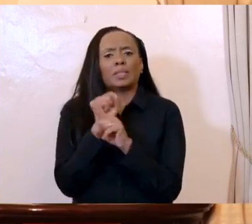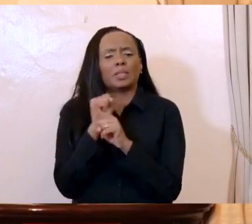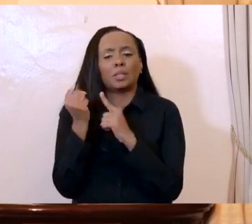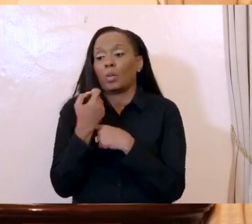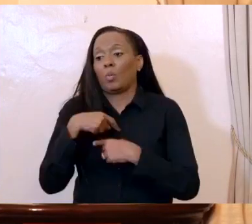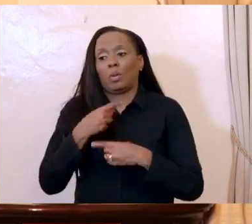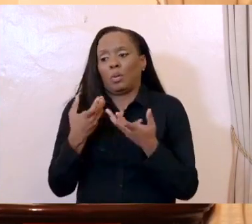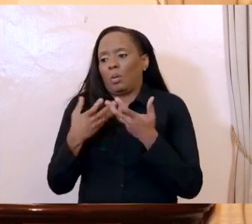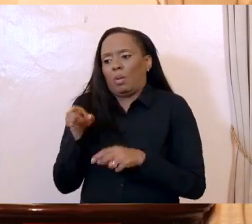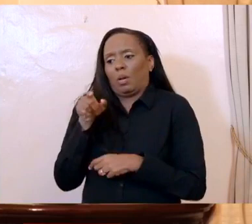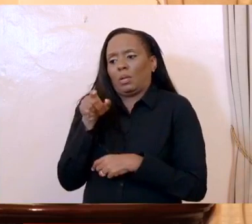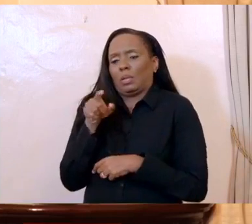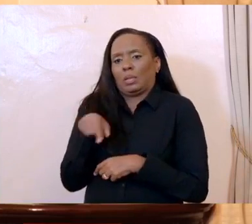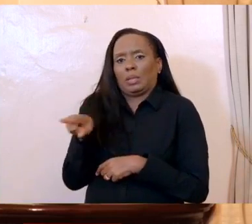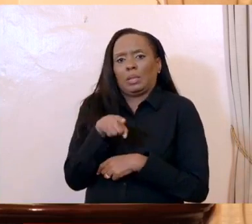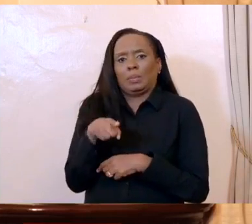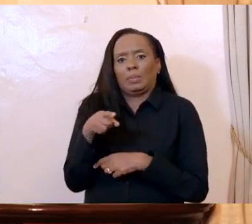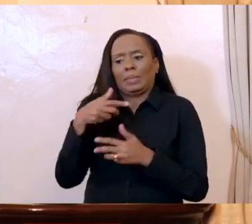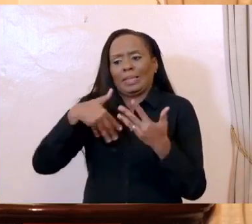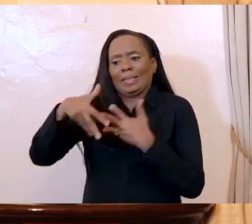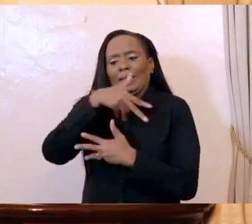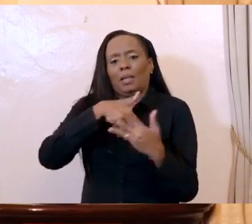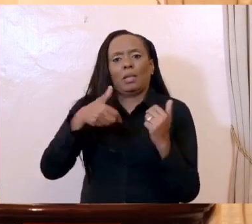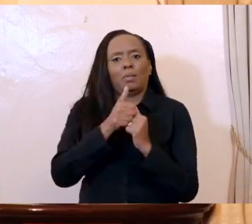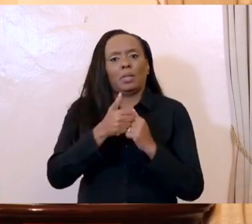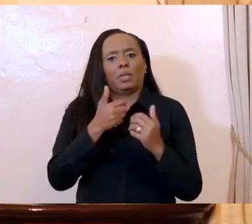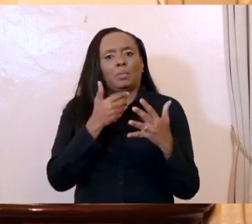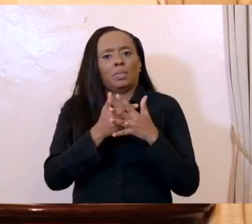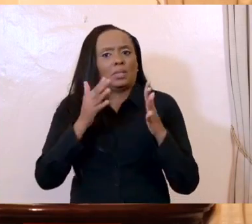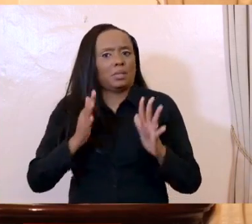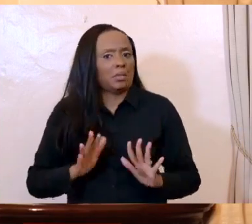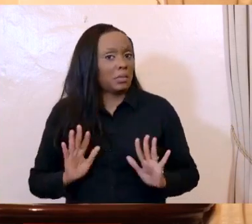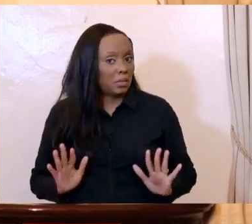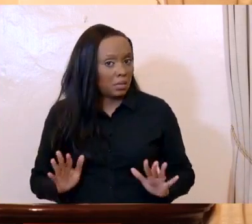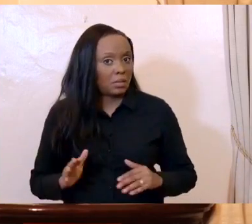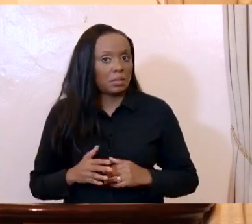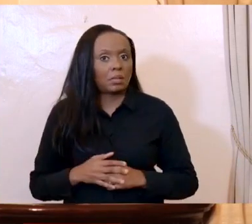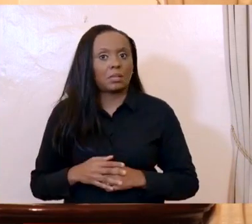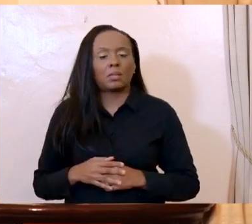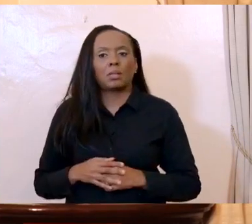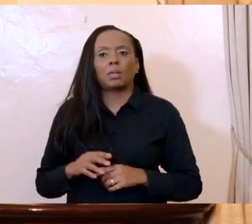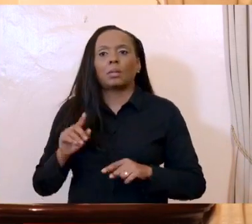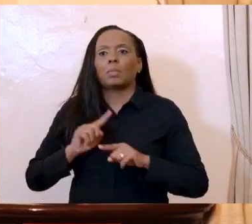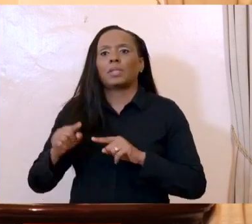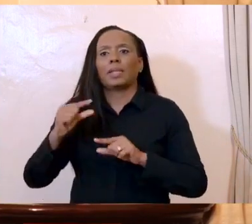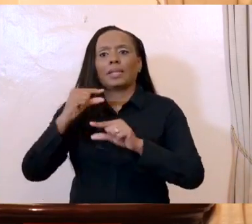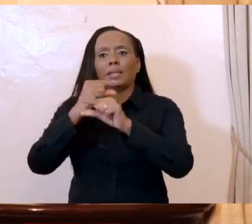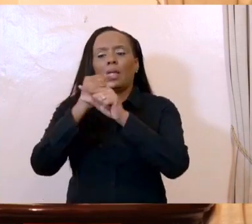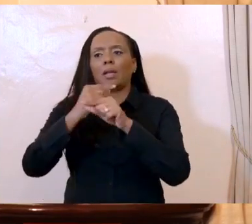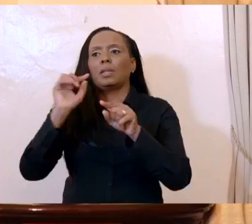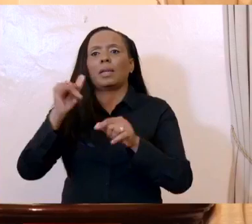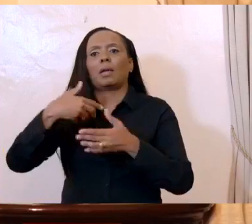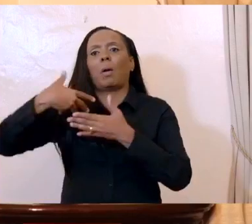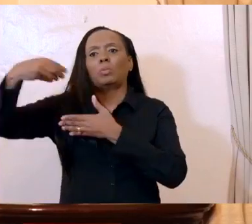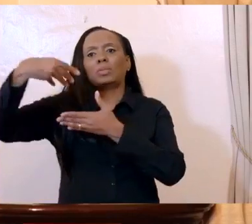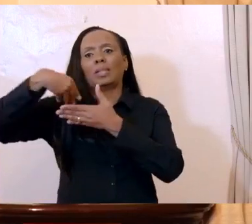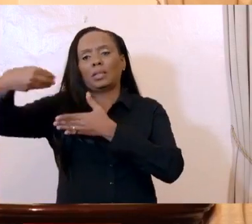interacting with the inmates where it can be avoided. So they do perimeter security and other things that don't really